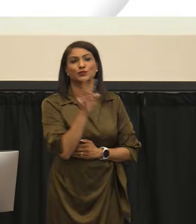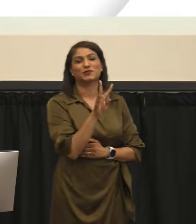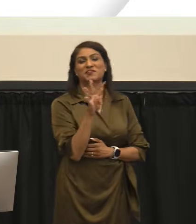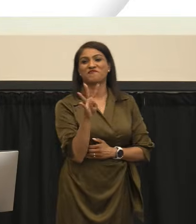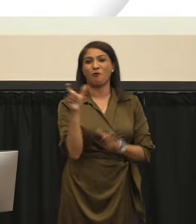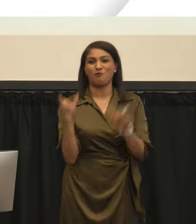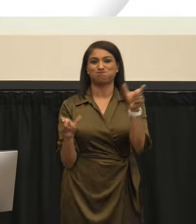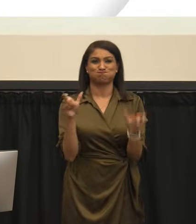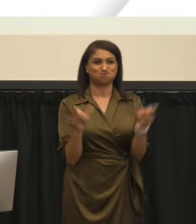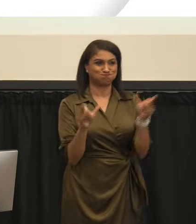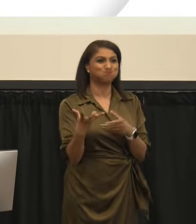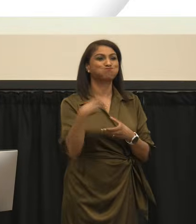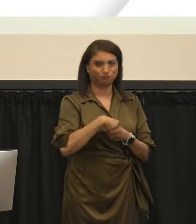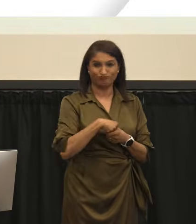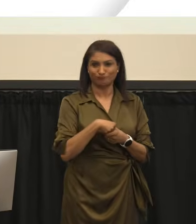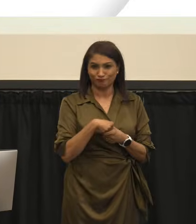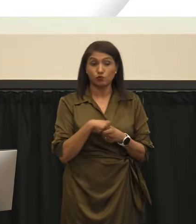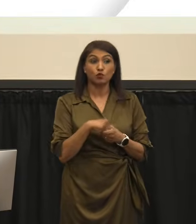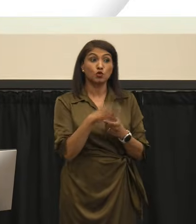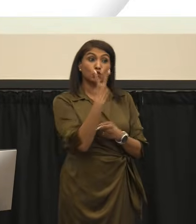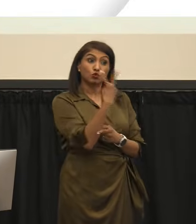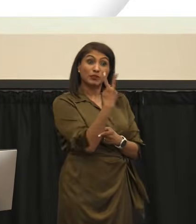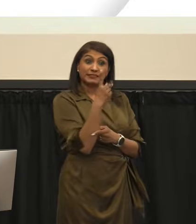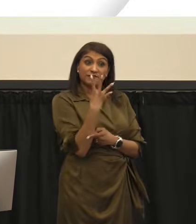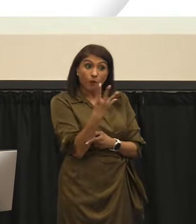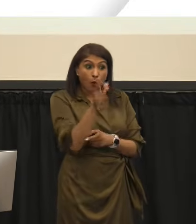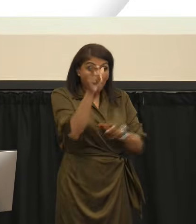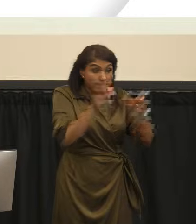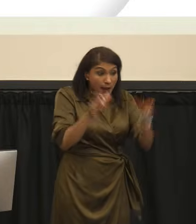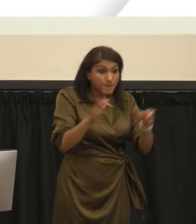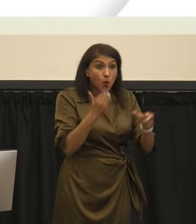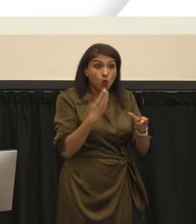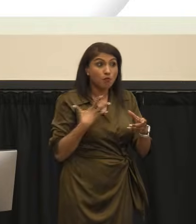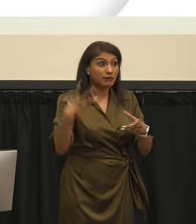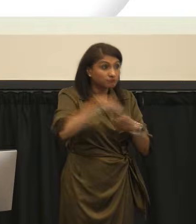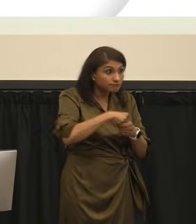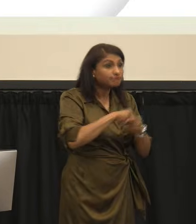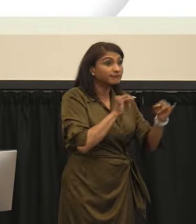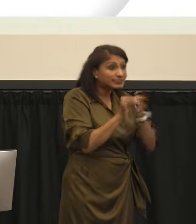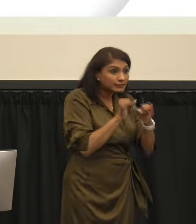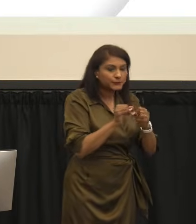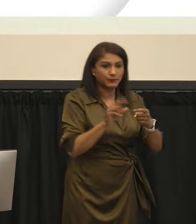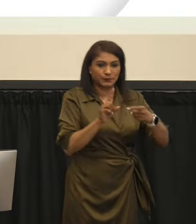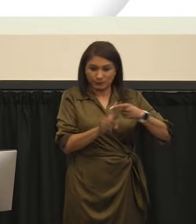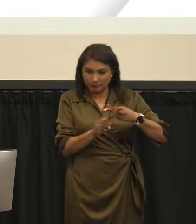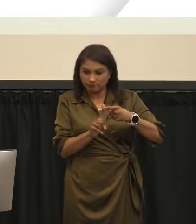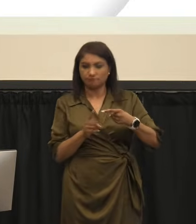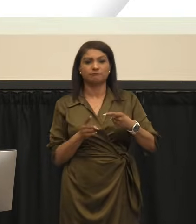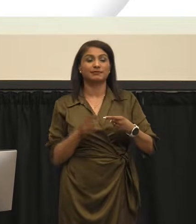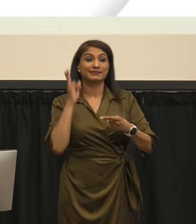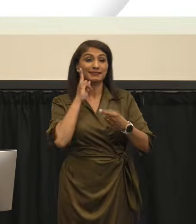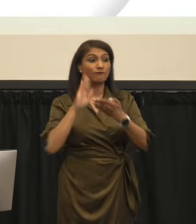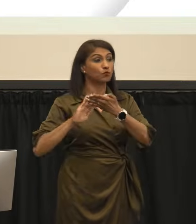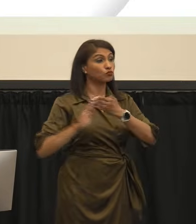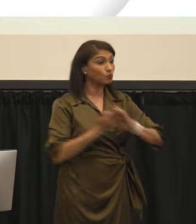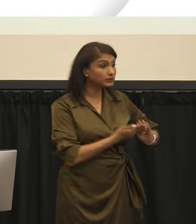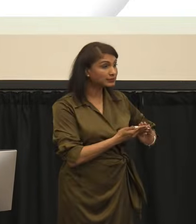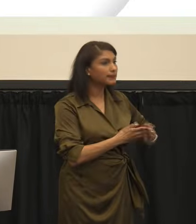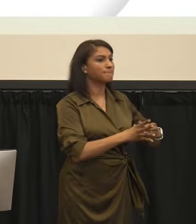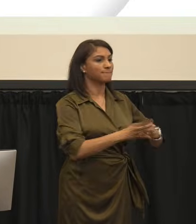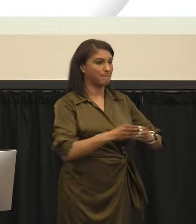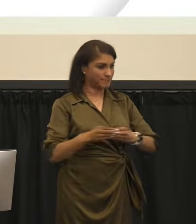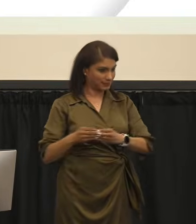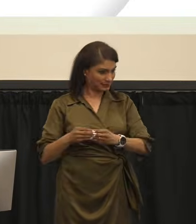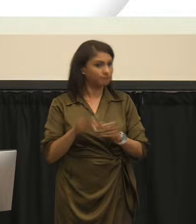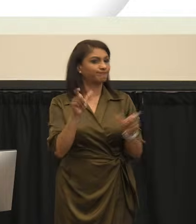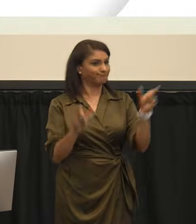I've done a numerous amount of interviews with about 24 people. And those 24 people that took part in the interviews are